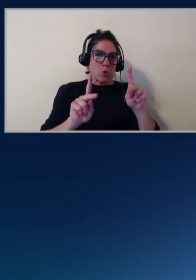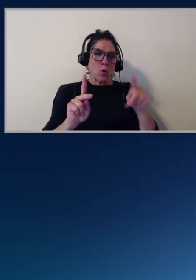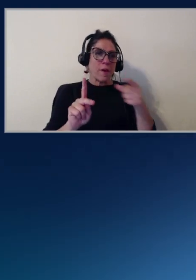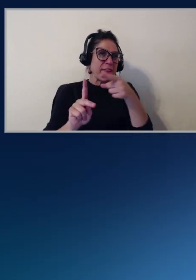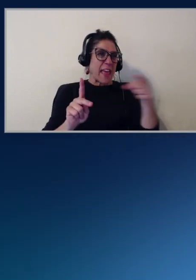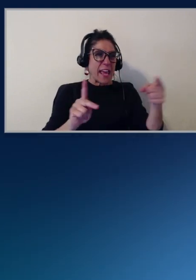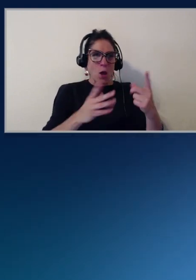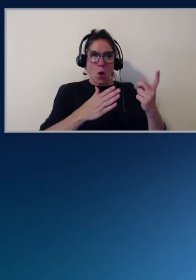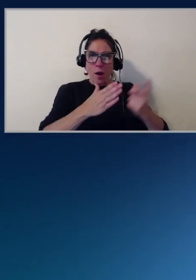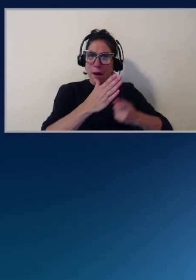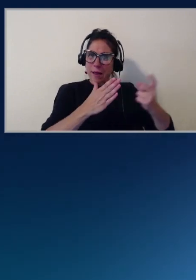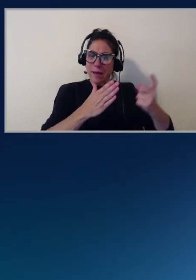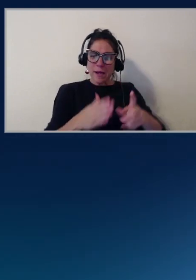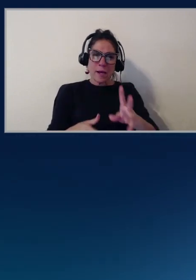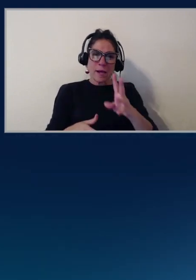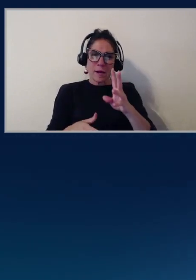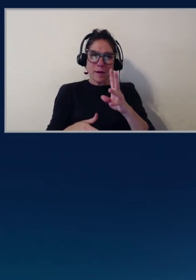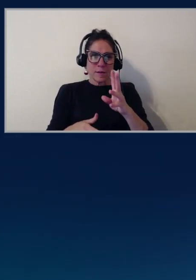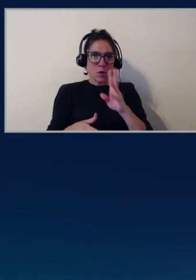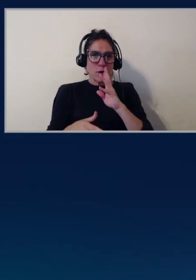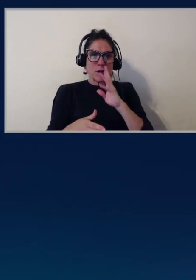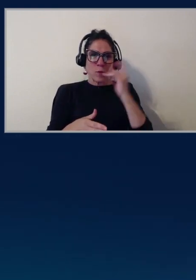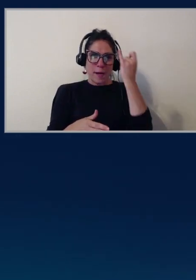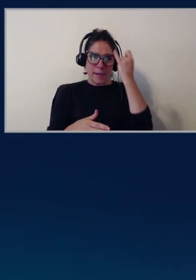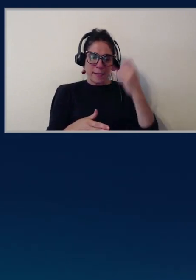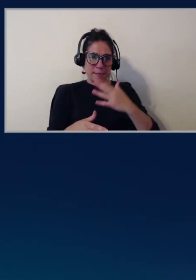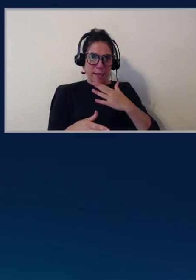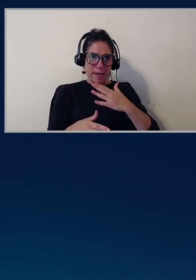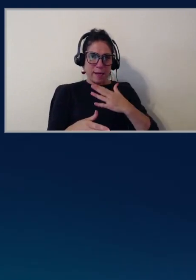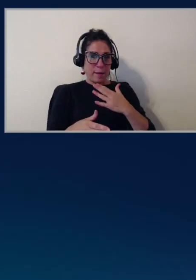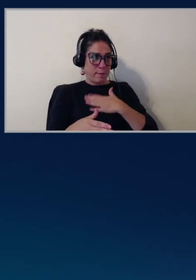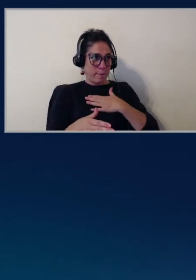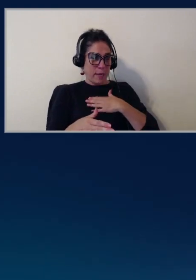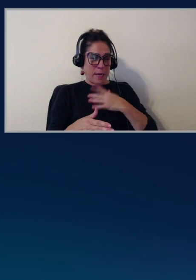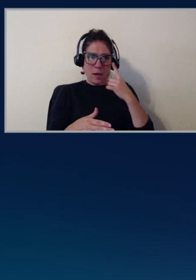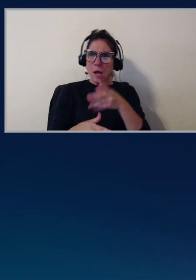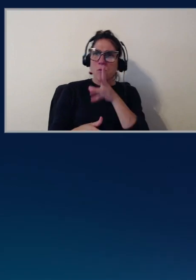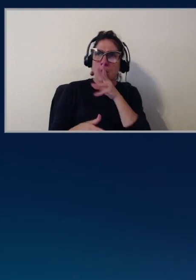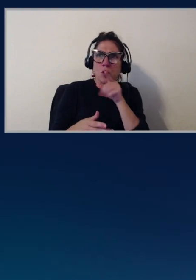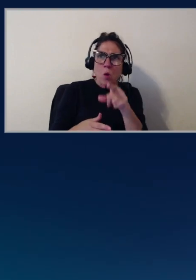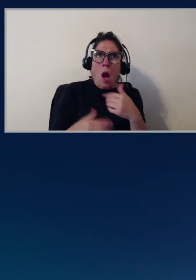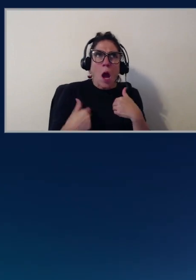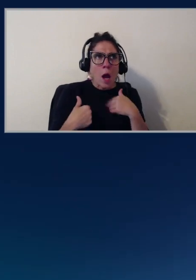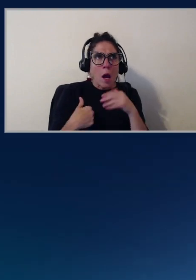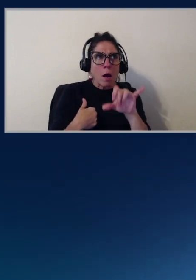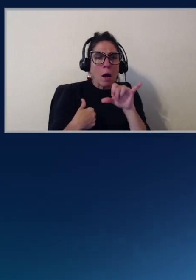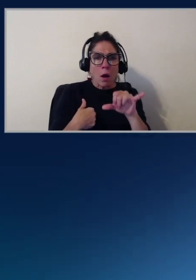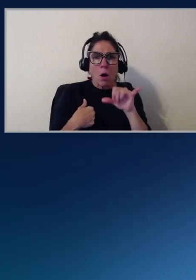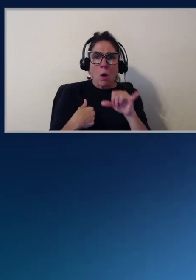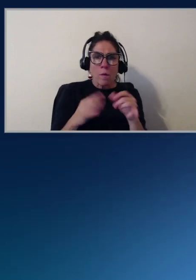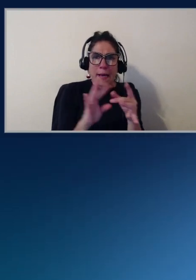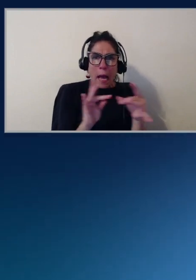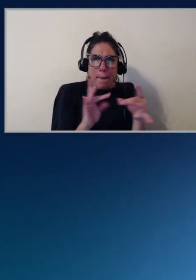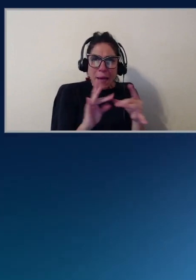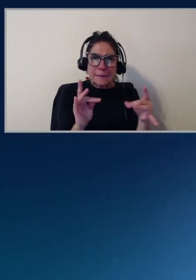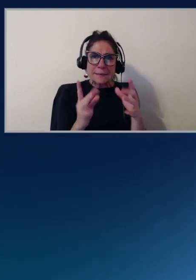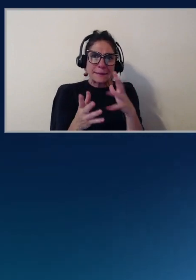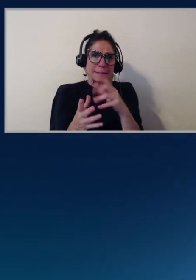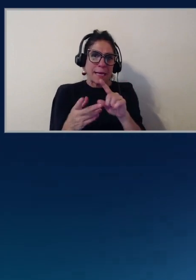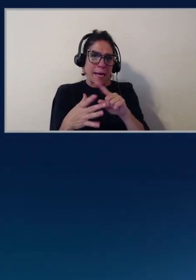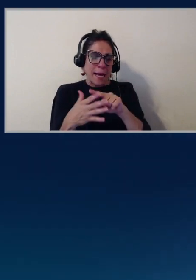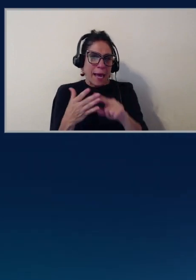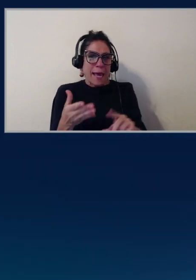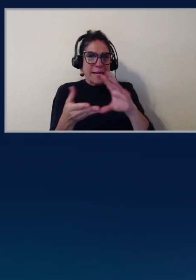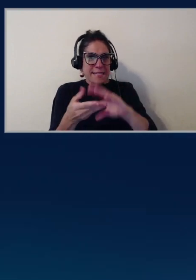automatically sparking ideas in my head. So, for example, while I'm talking to you, I'm like, oh, all these comments and narration that you're